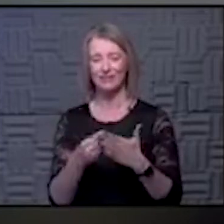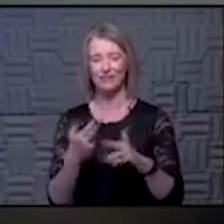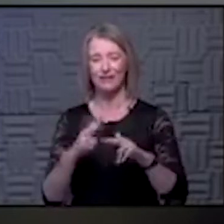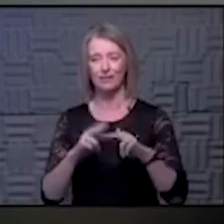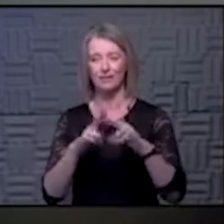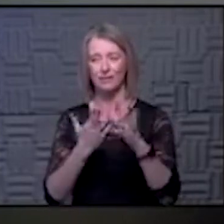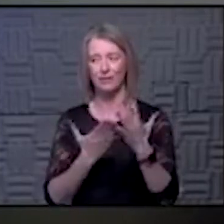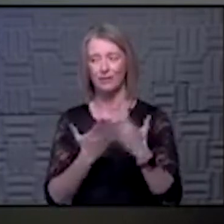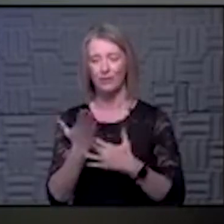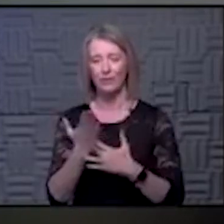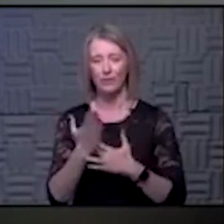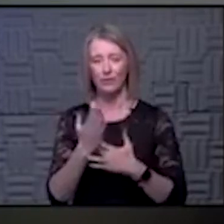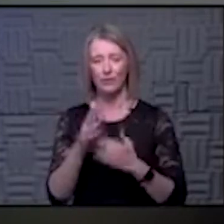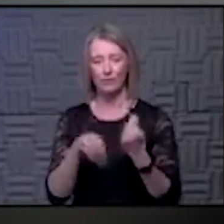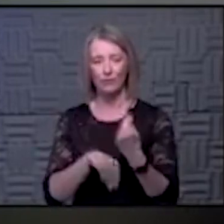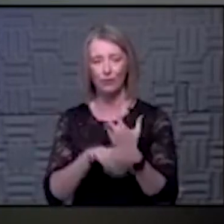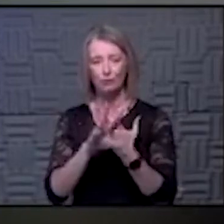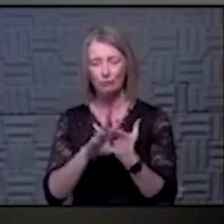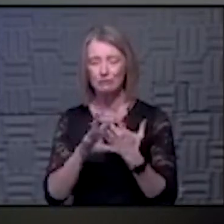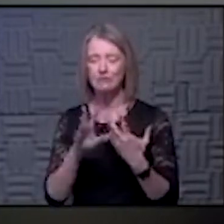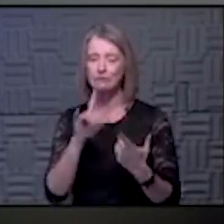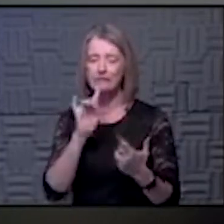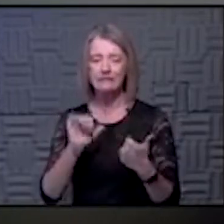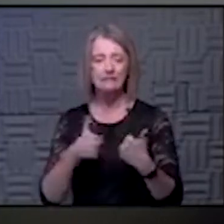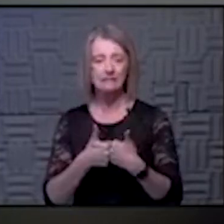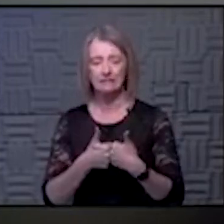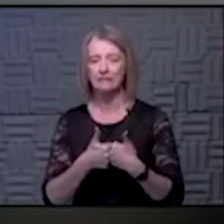through virtually is challenging.